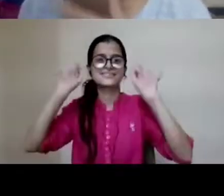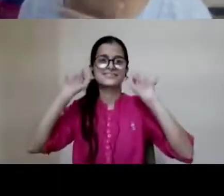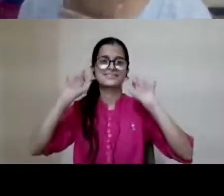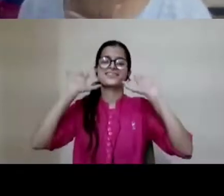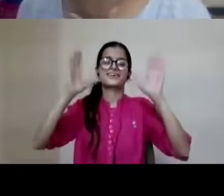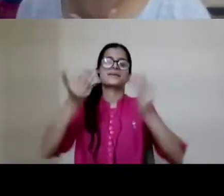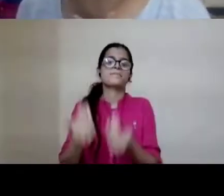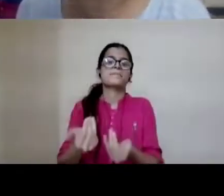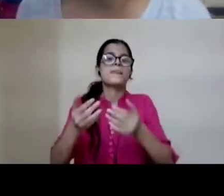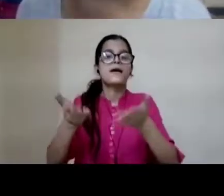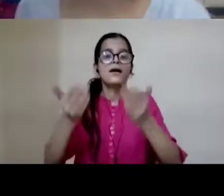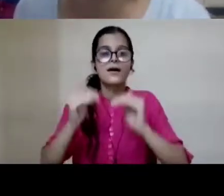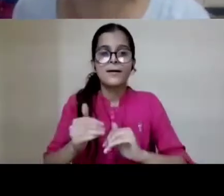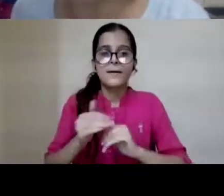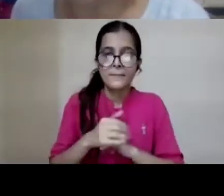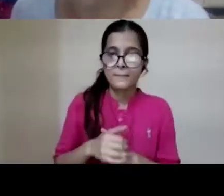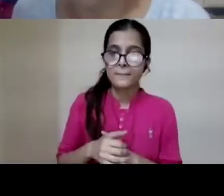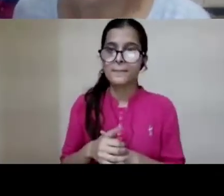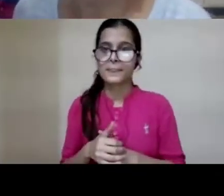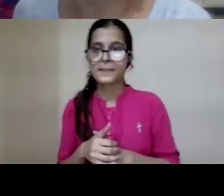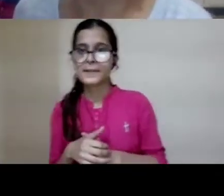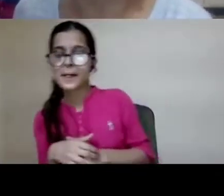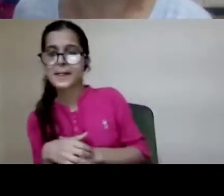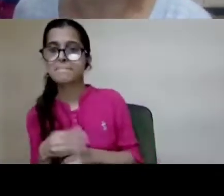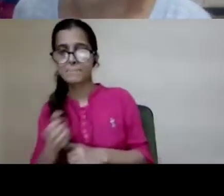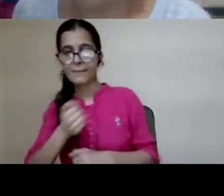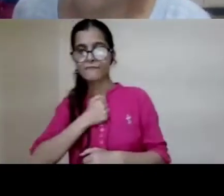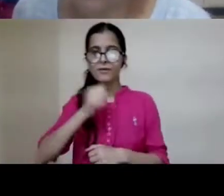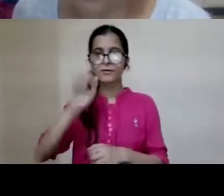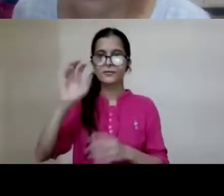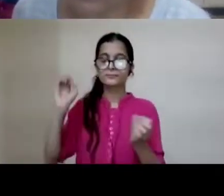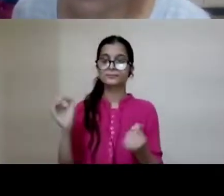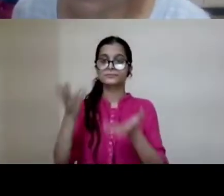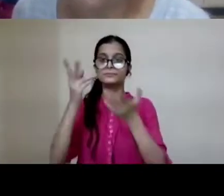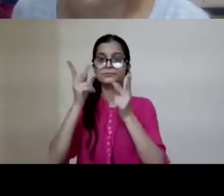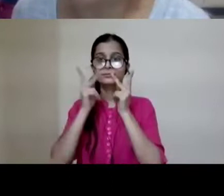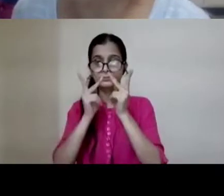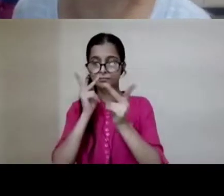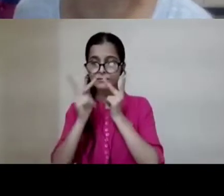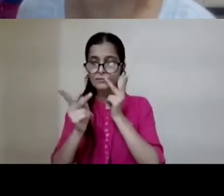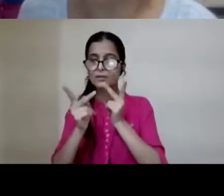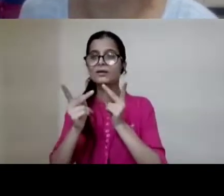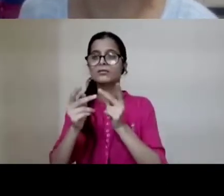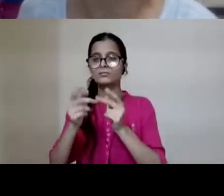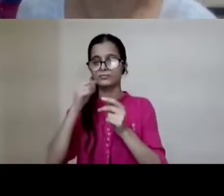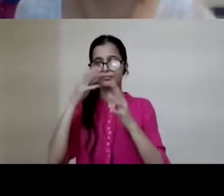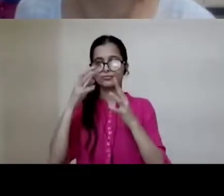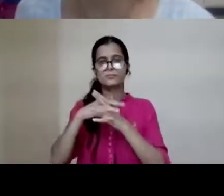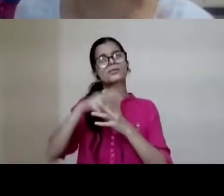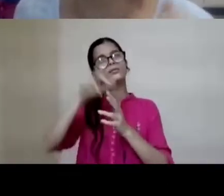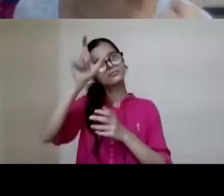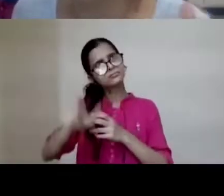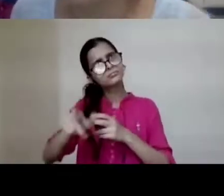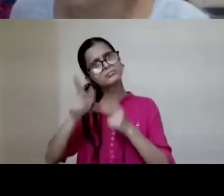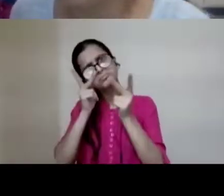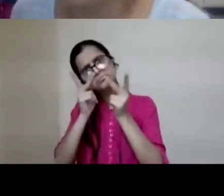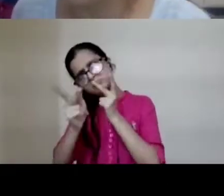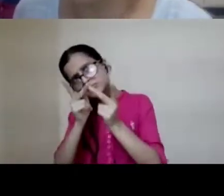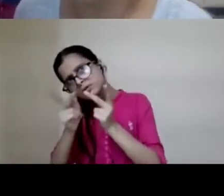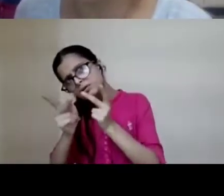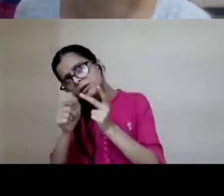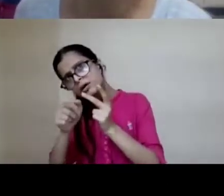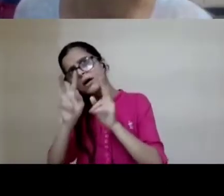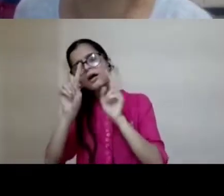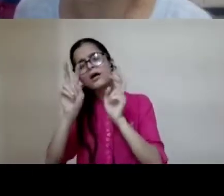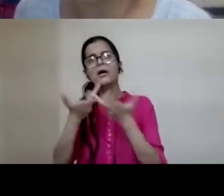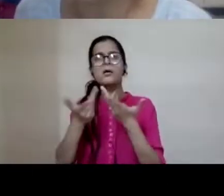that if you start to see, like I said, no, with feminism, we started out with looking at just women as the subjects of, or the people from whom